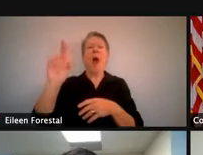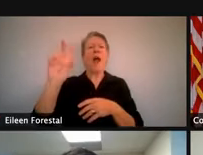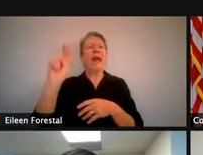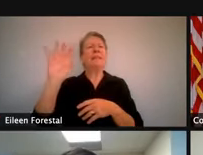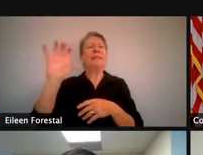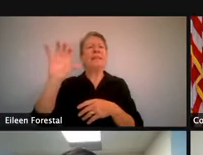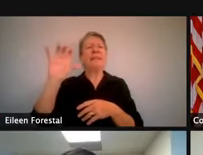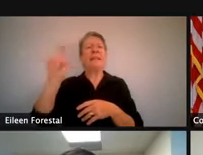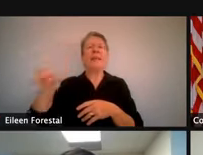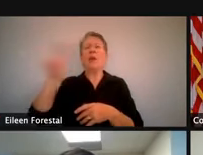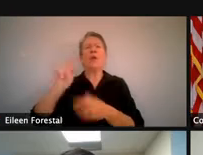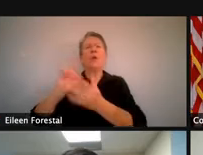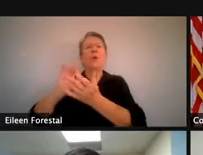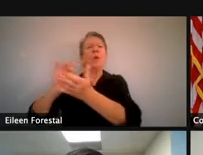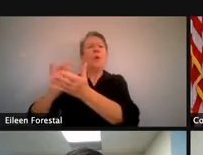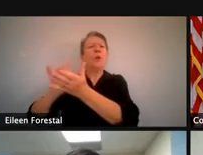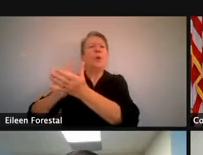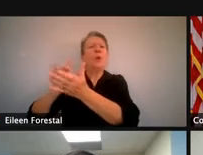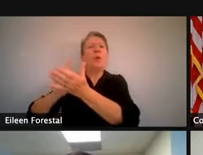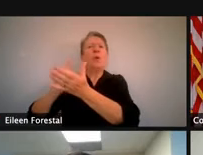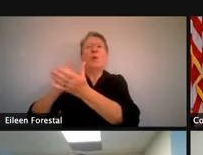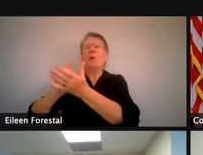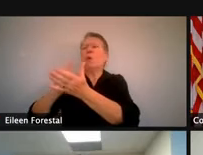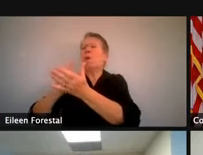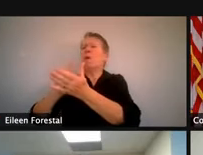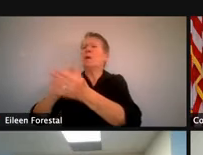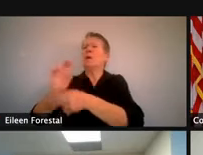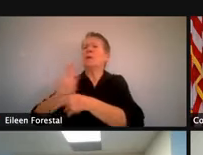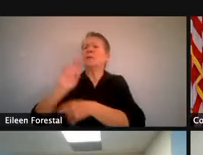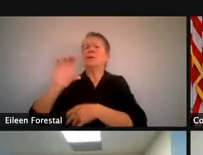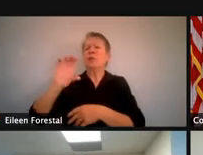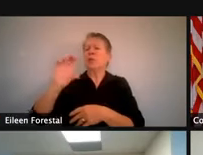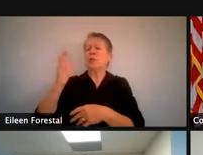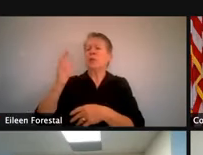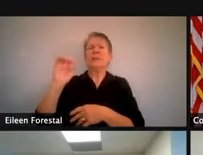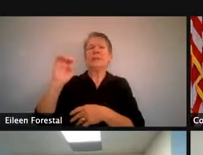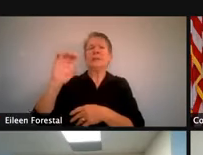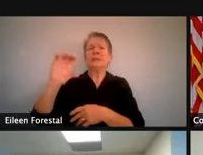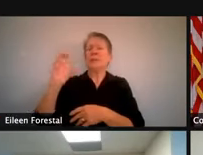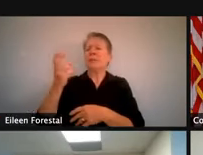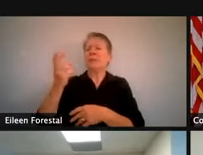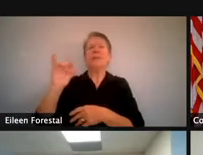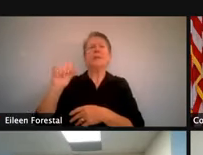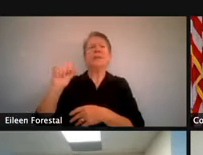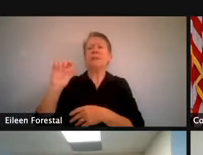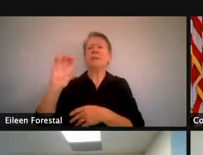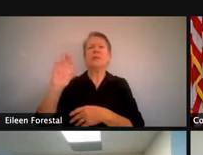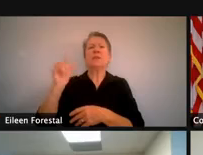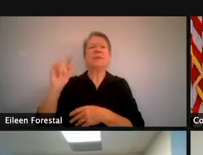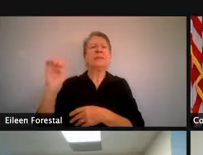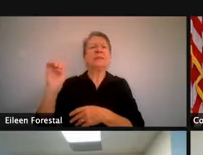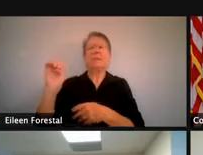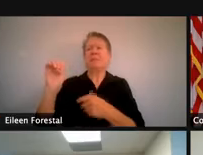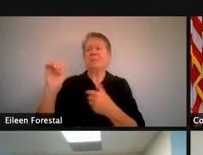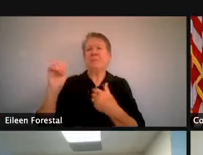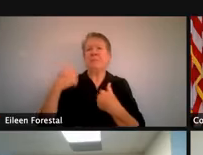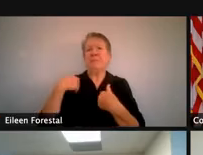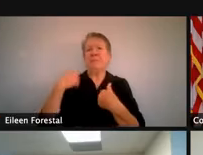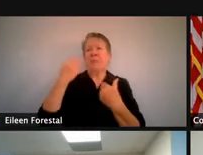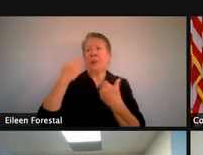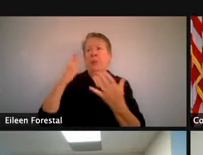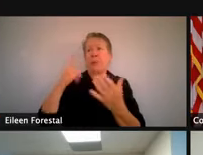On the last one, I was not aware. I'd like to claim credit for that, but I was not aware. I thought it was quite humorous. I did speak